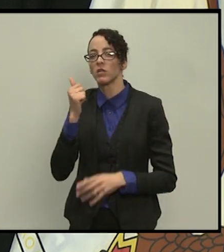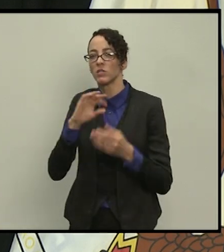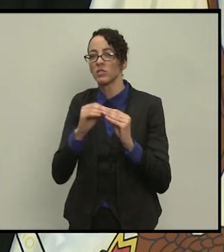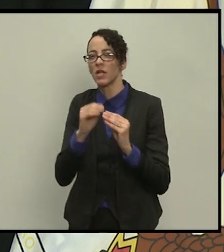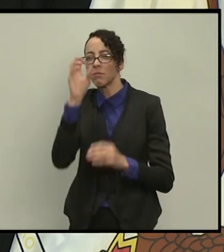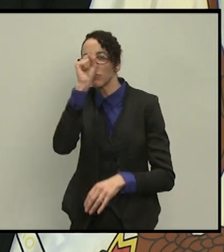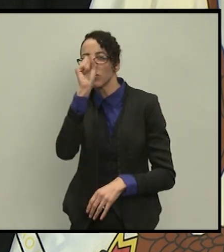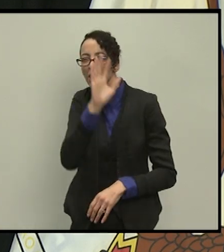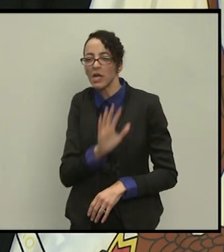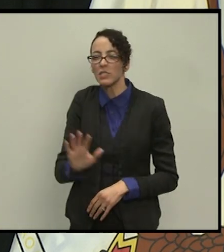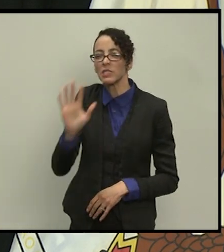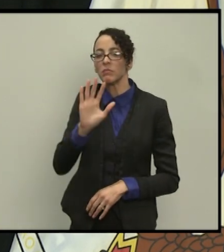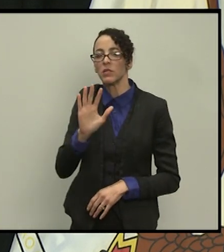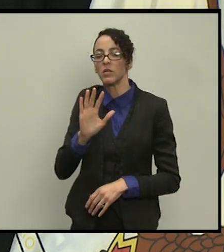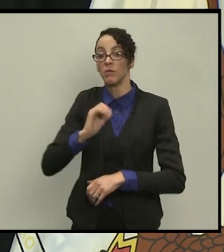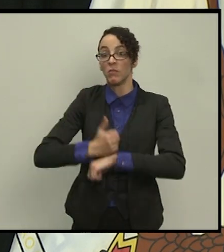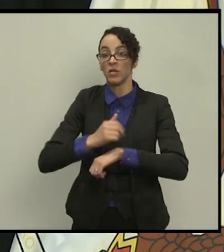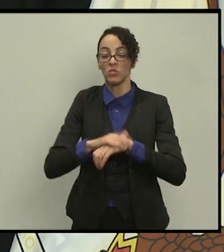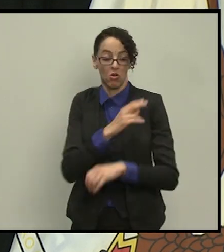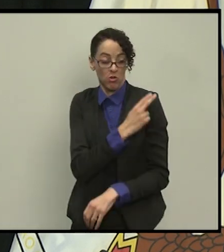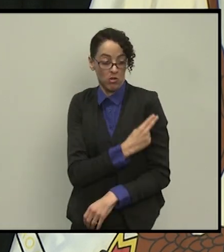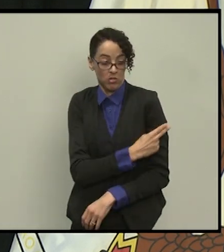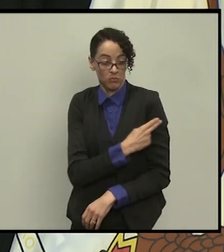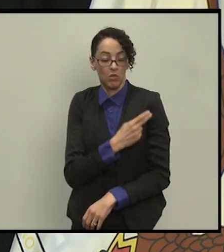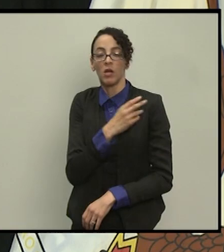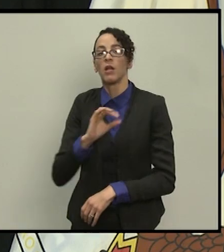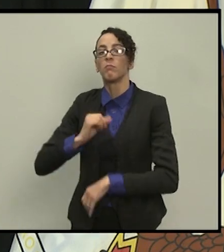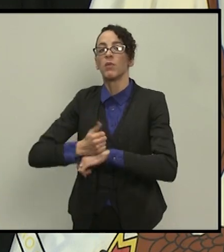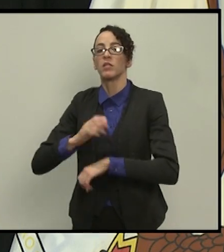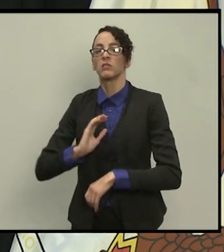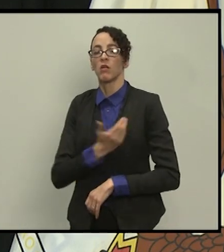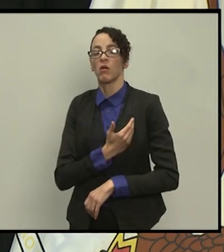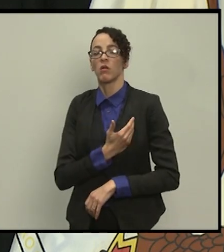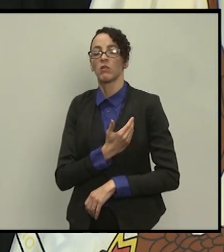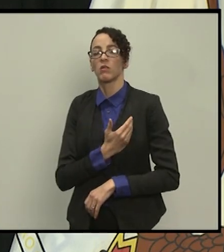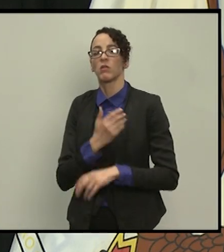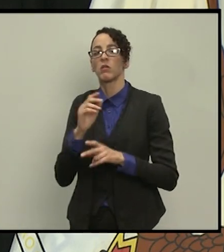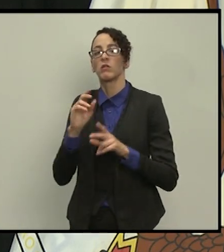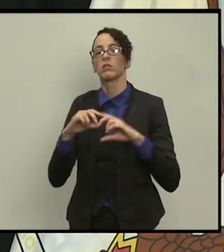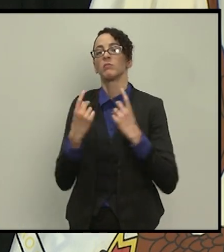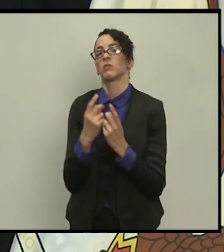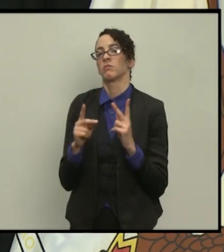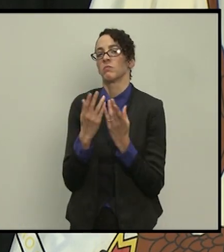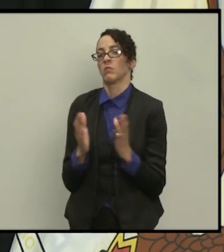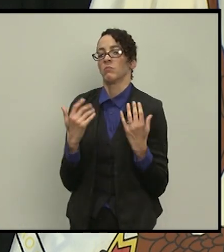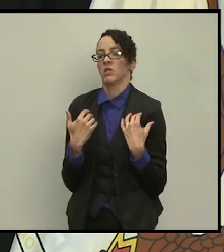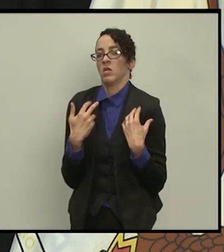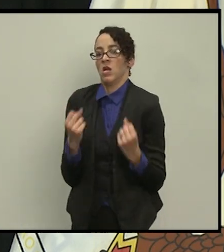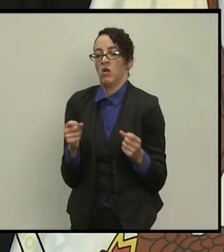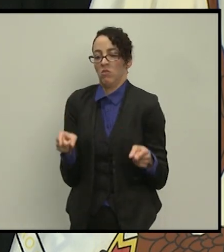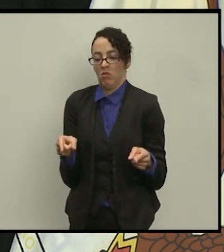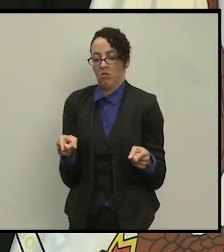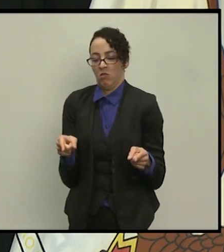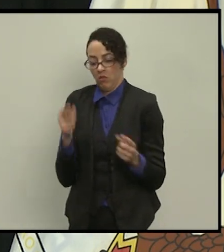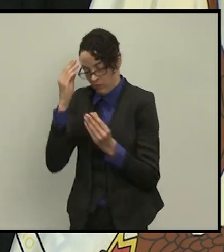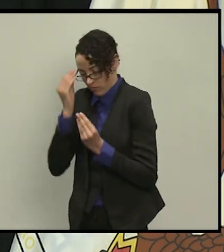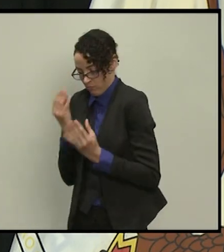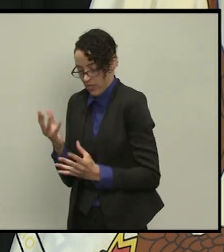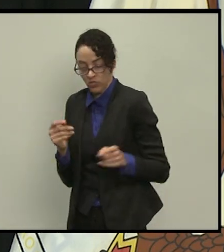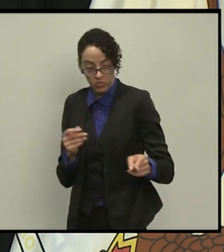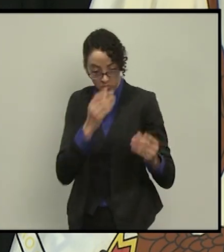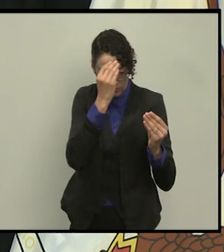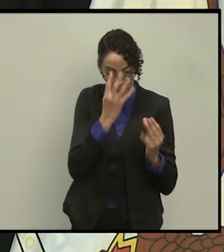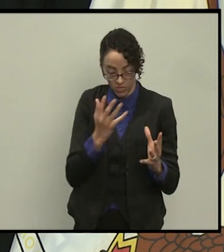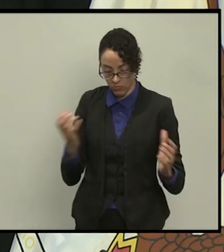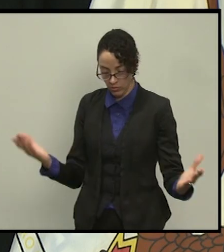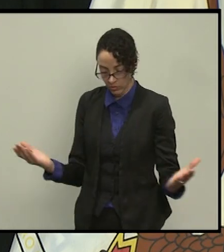our own DPH data systems to try to cross-match the data with regard to the positivity that's on the testing